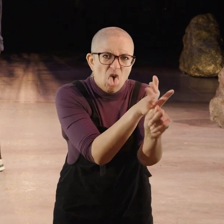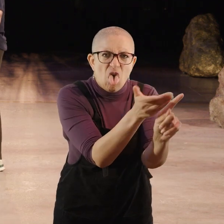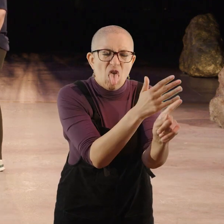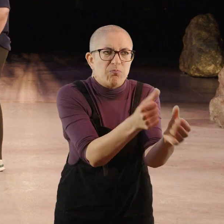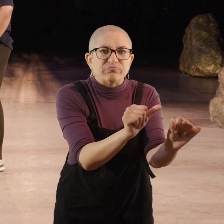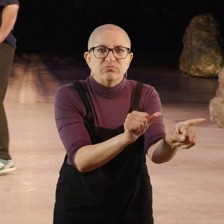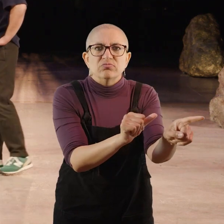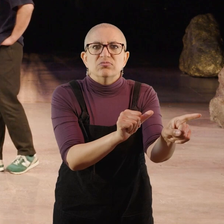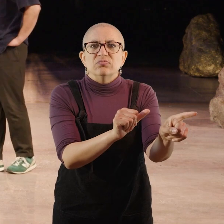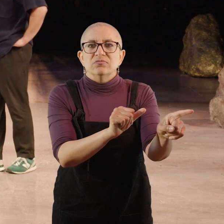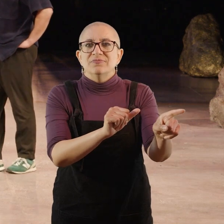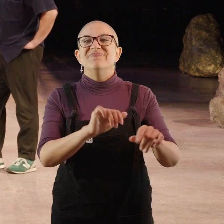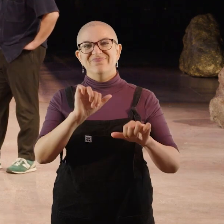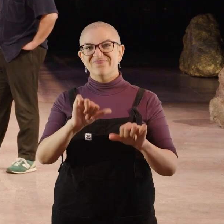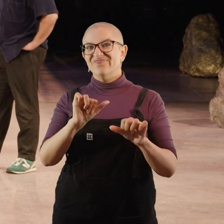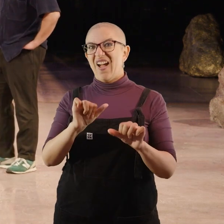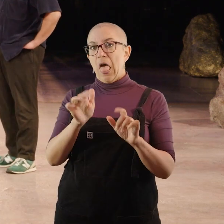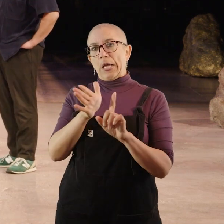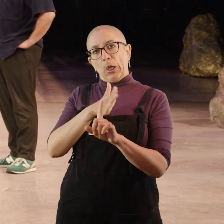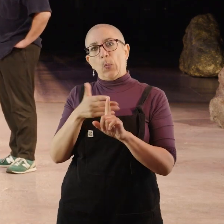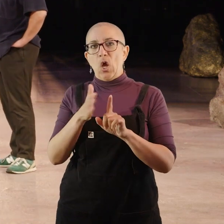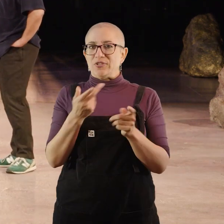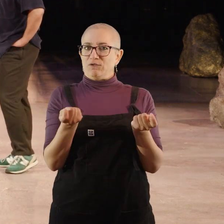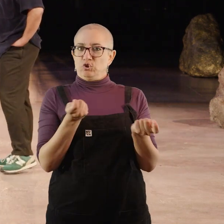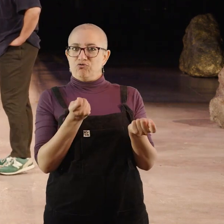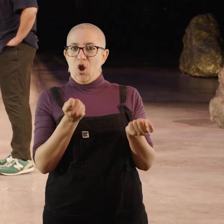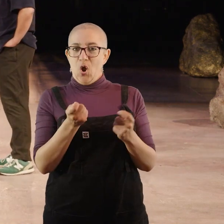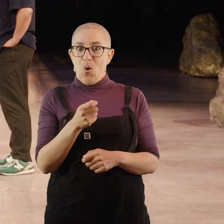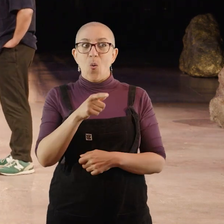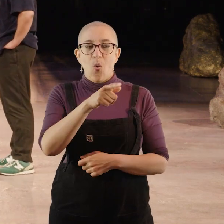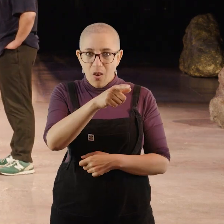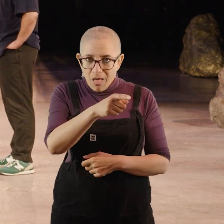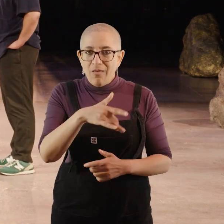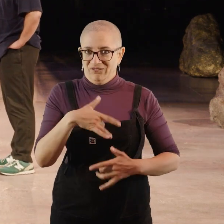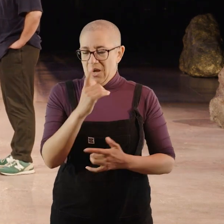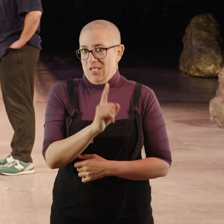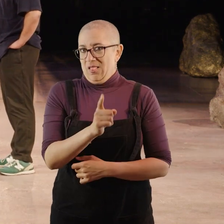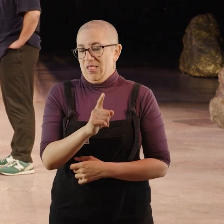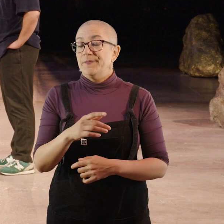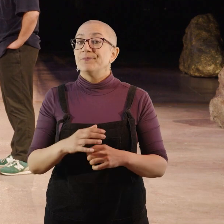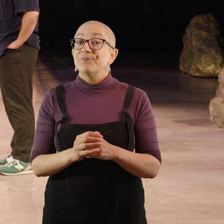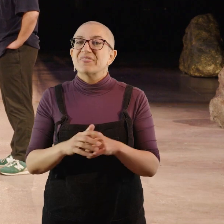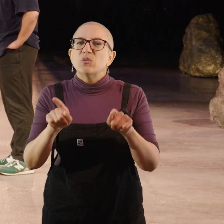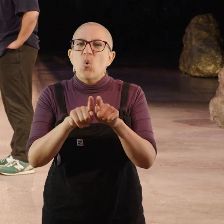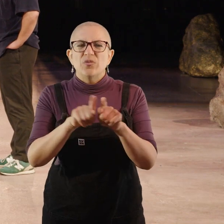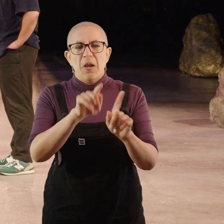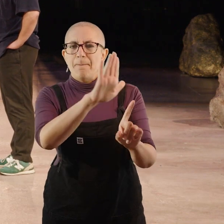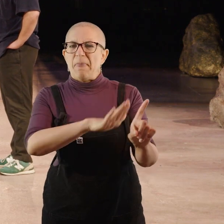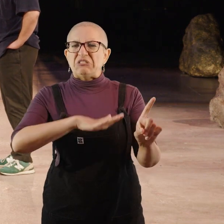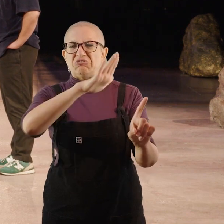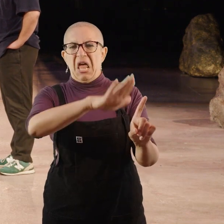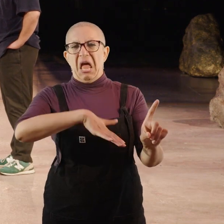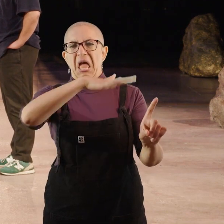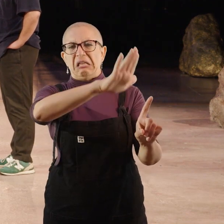So perhaps it's like a coercive, controlling relationship. Is what I've certainly thought while you talking like that. And also something about patronising him somehow.